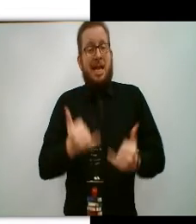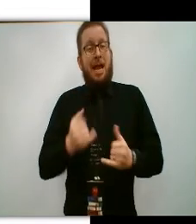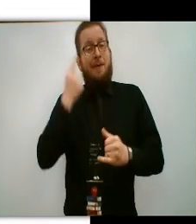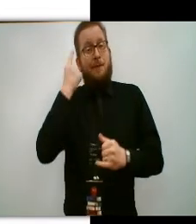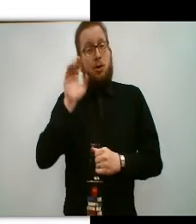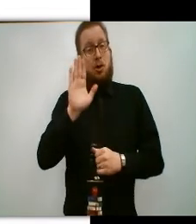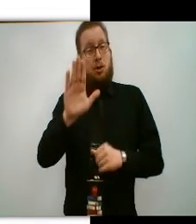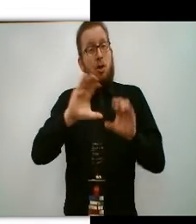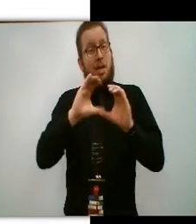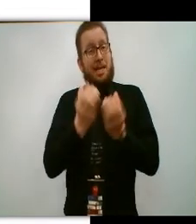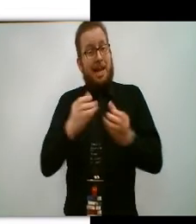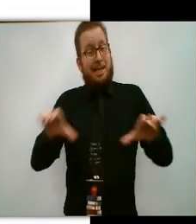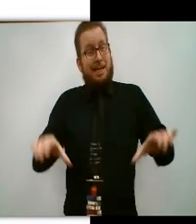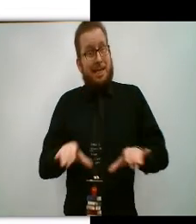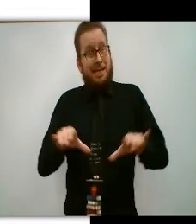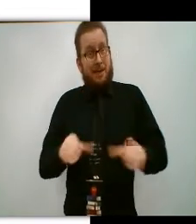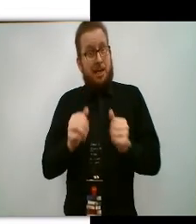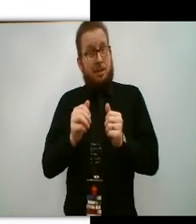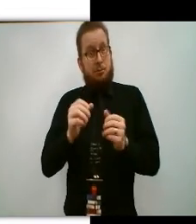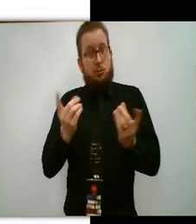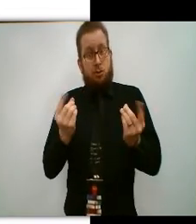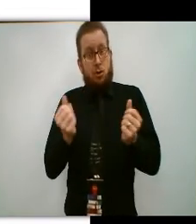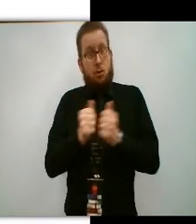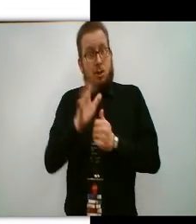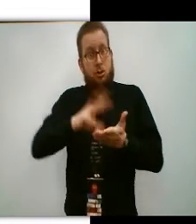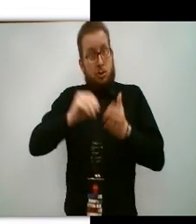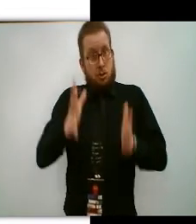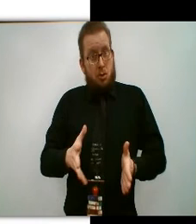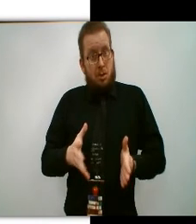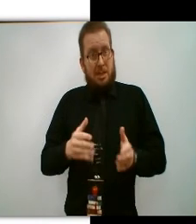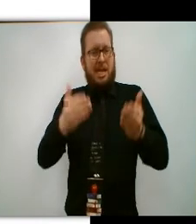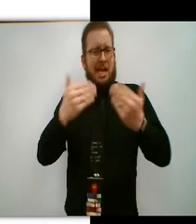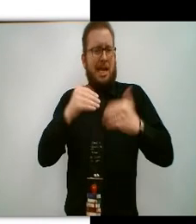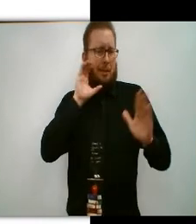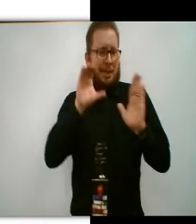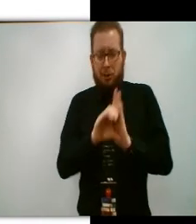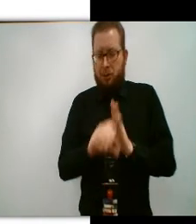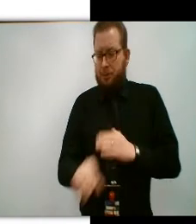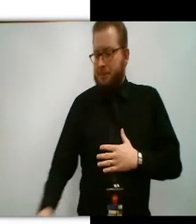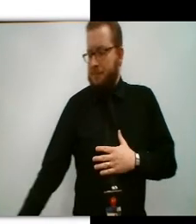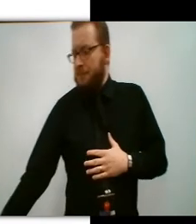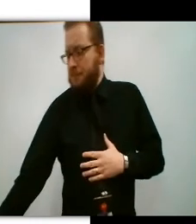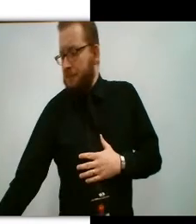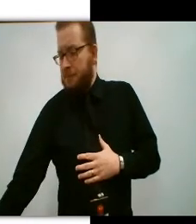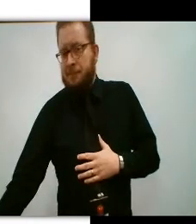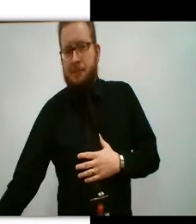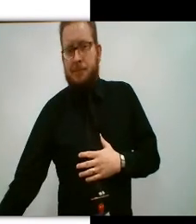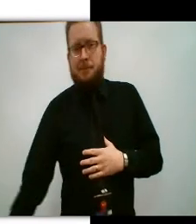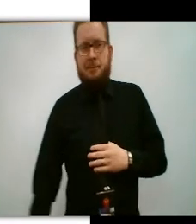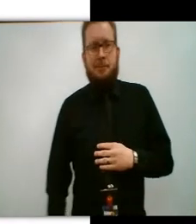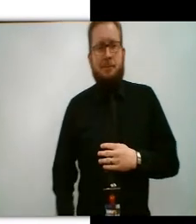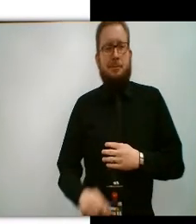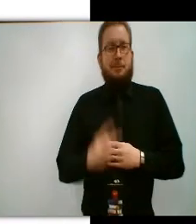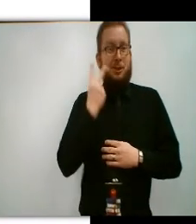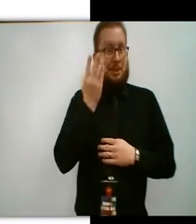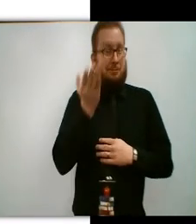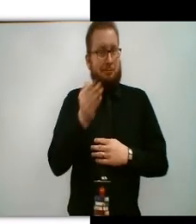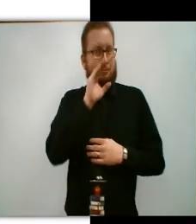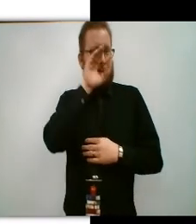fun to watch. So now for your class, your cluster activity to do with your group, your students, I'm going to show you this